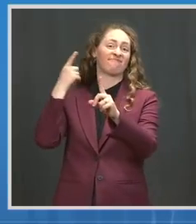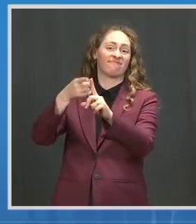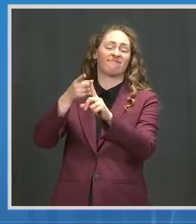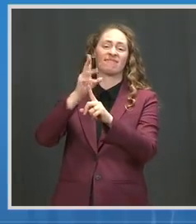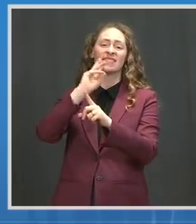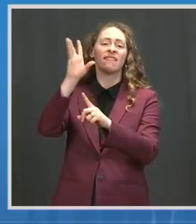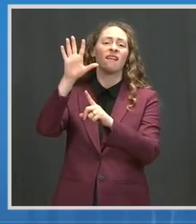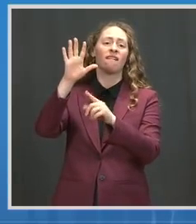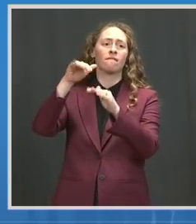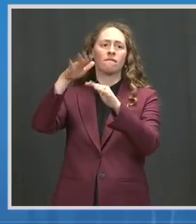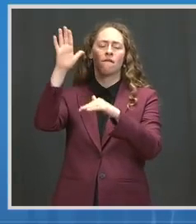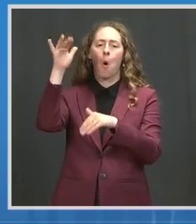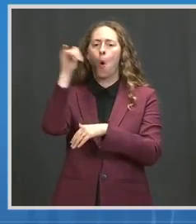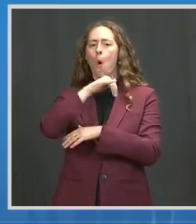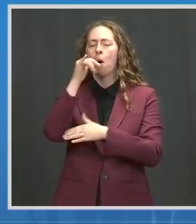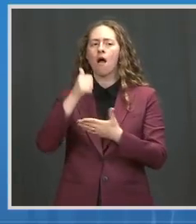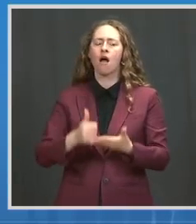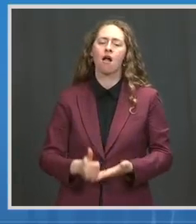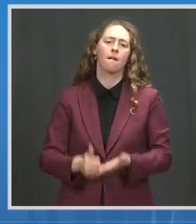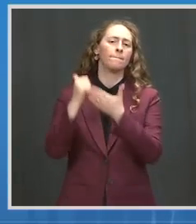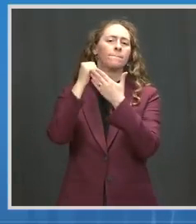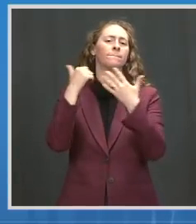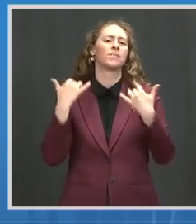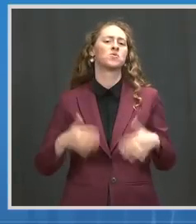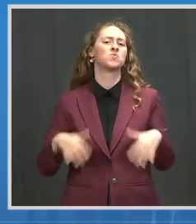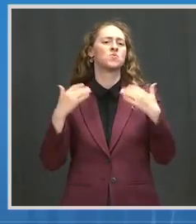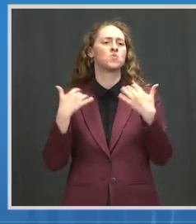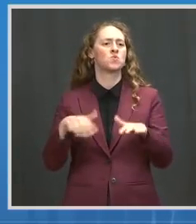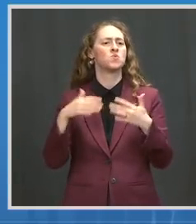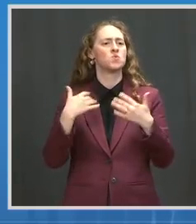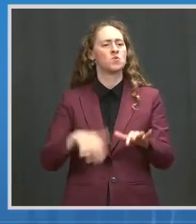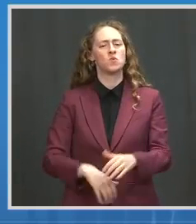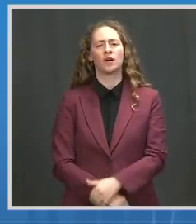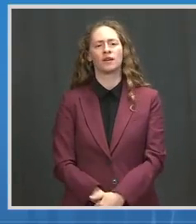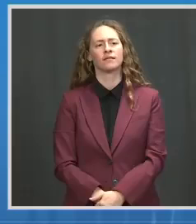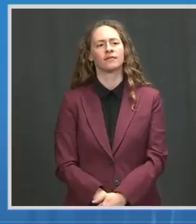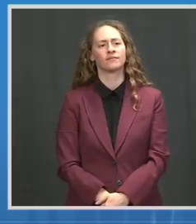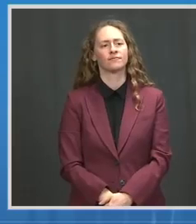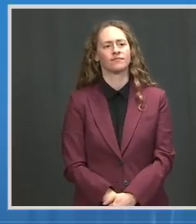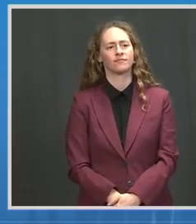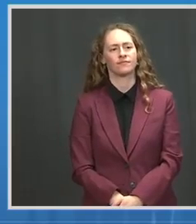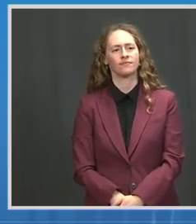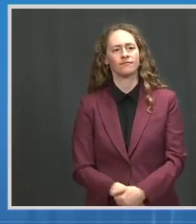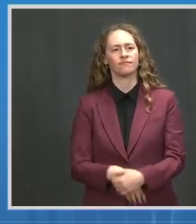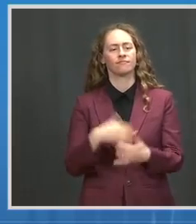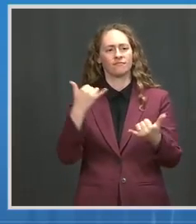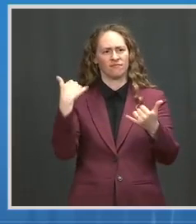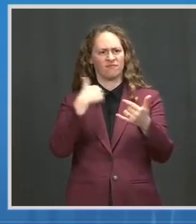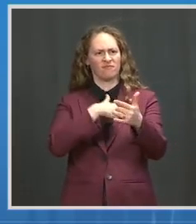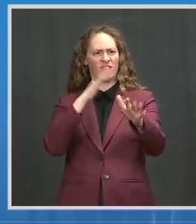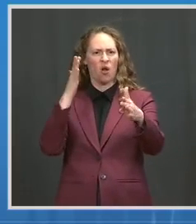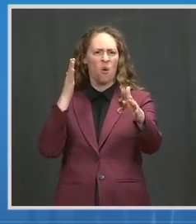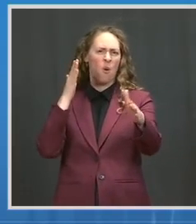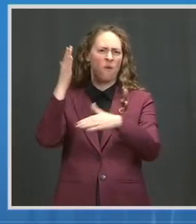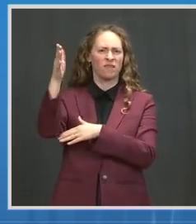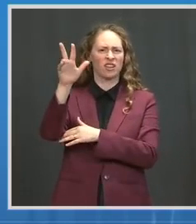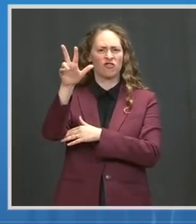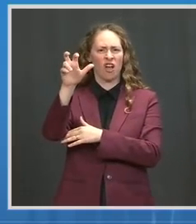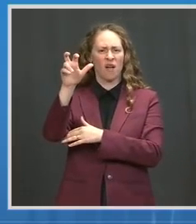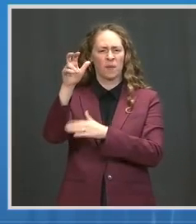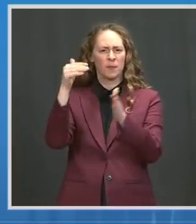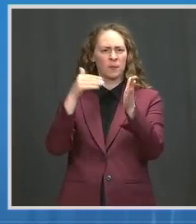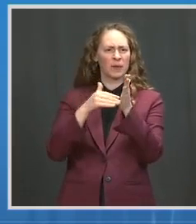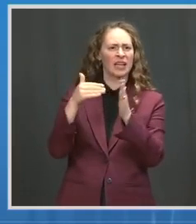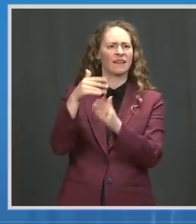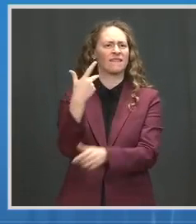have administered over 300 million doses of COVID-19 vaccine. More than 85% of adults over